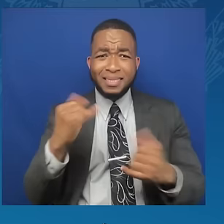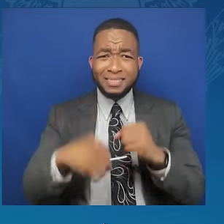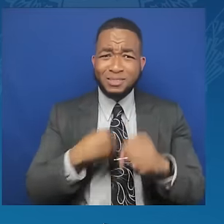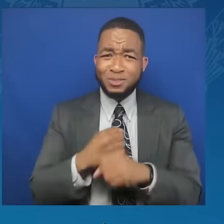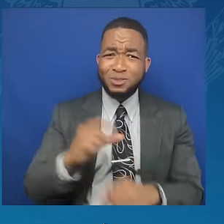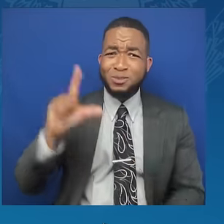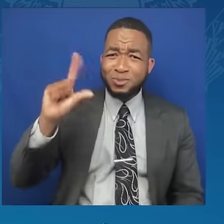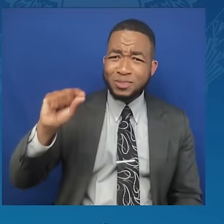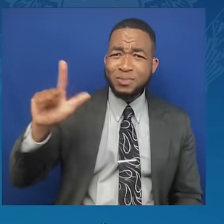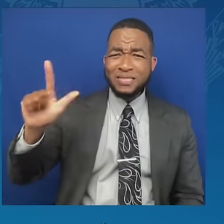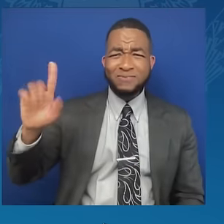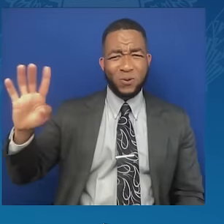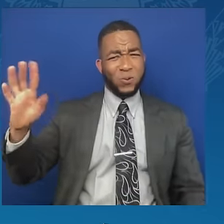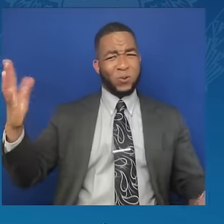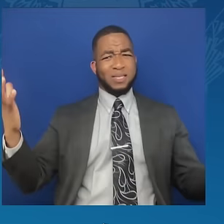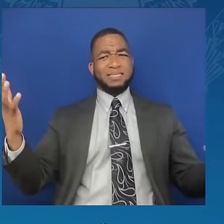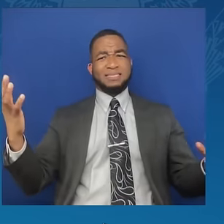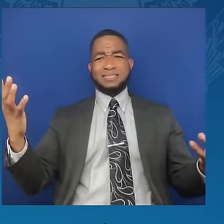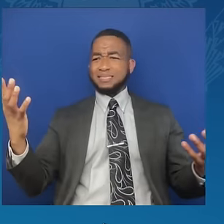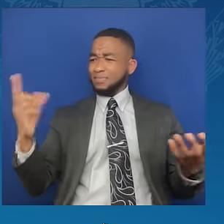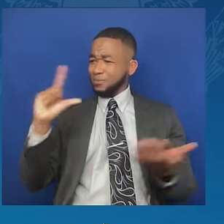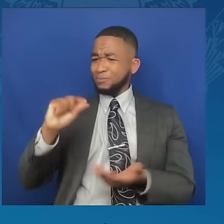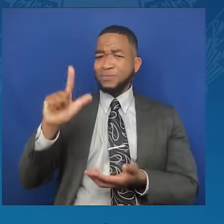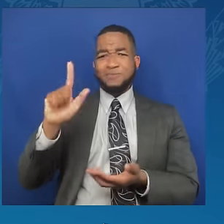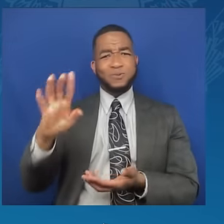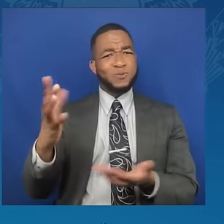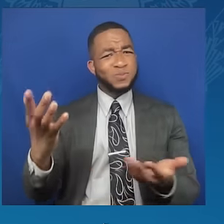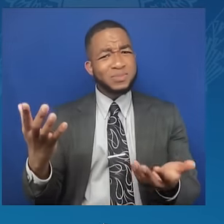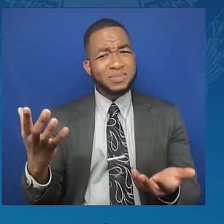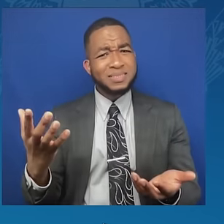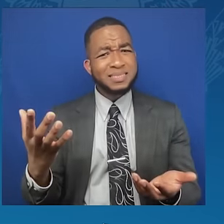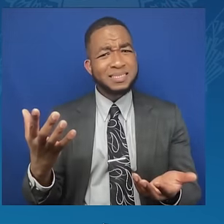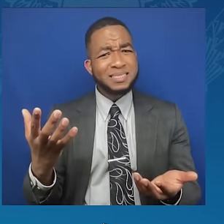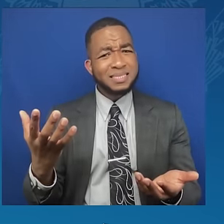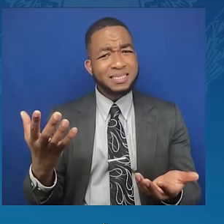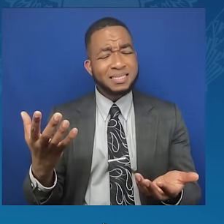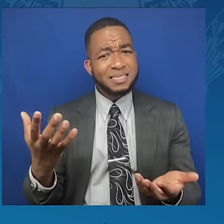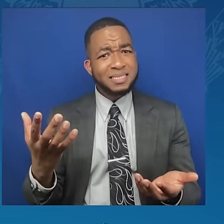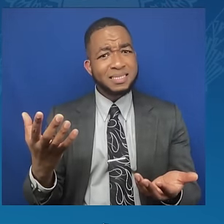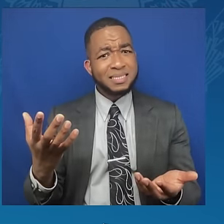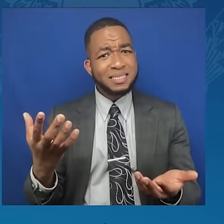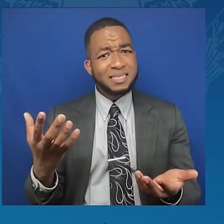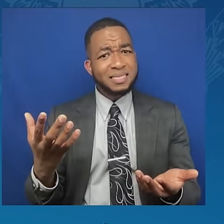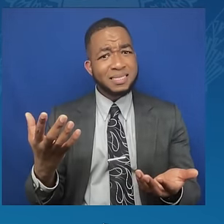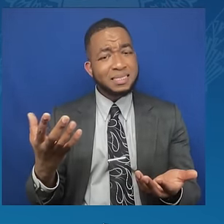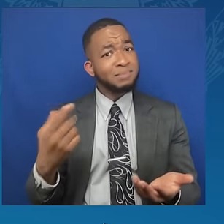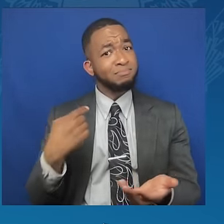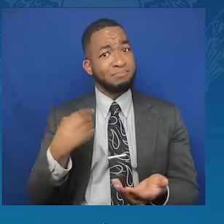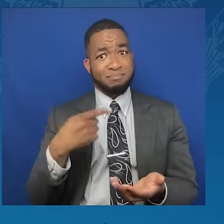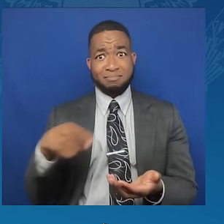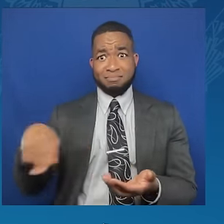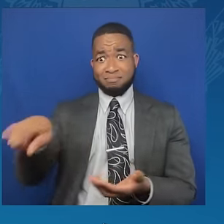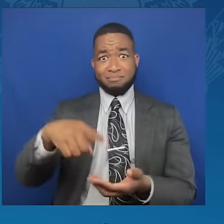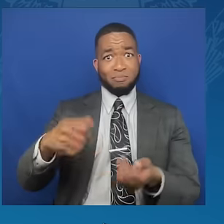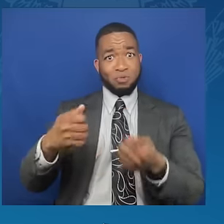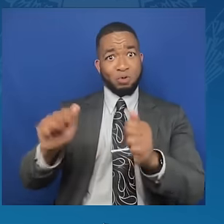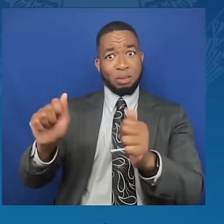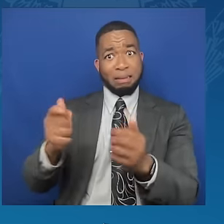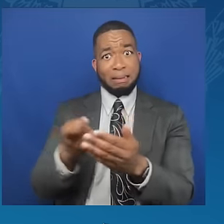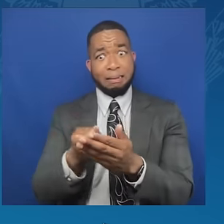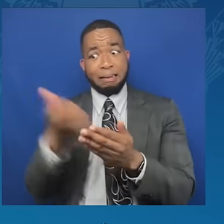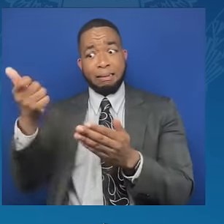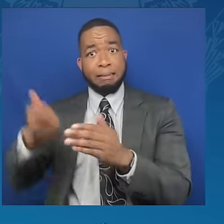While they also try to erase, overlook, and rewrite the ugly parts of our